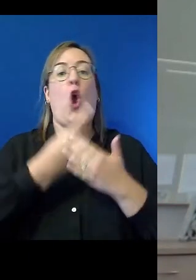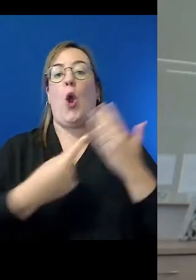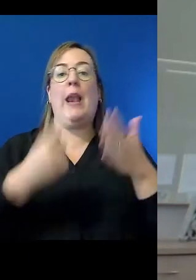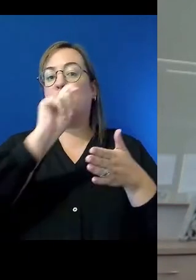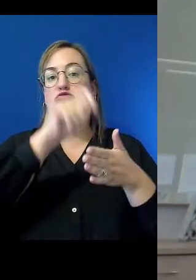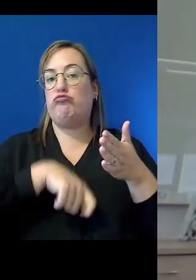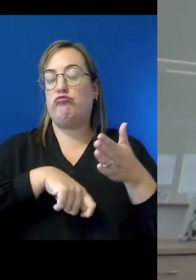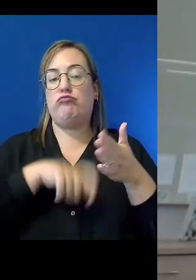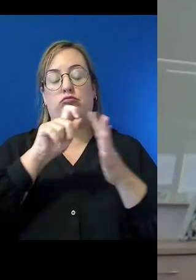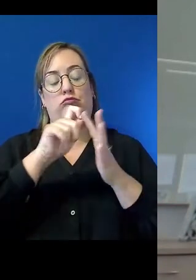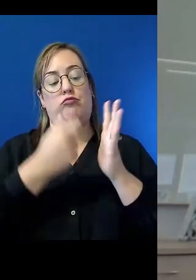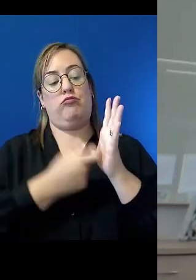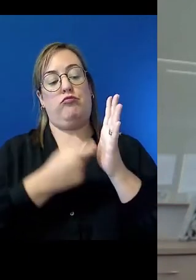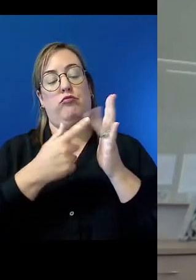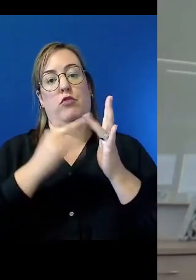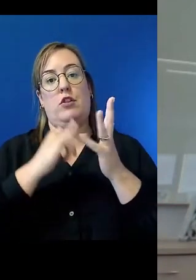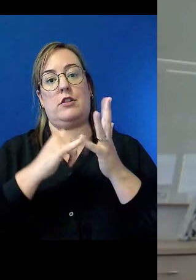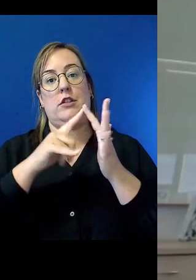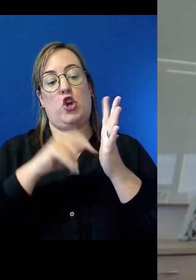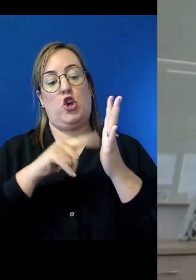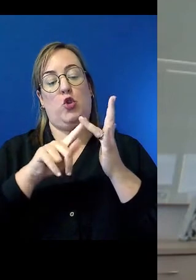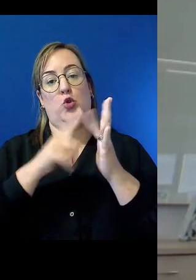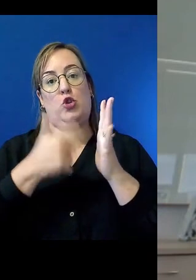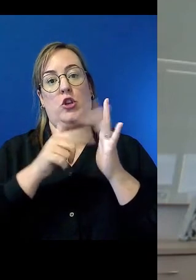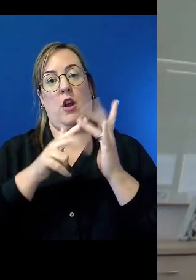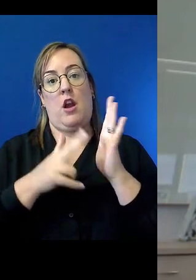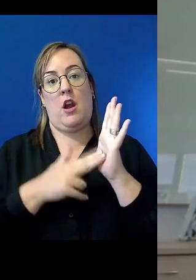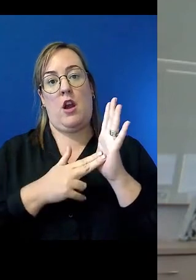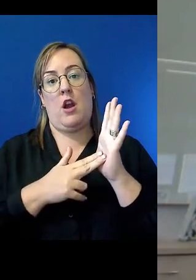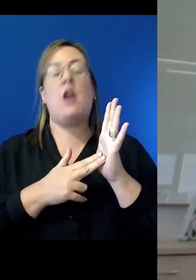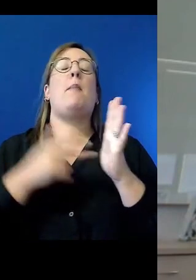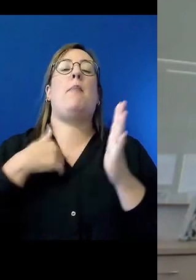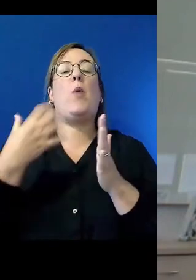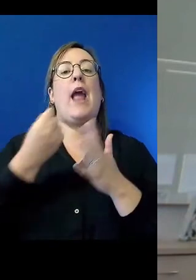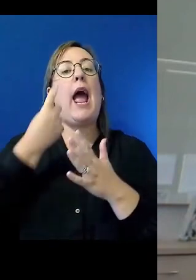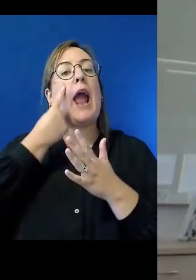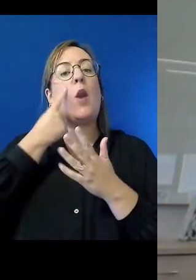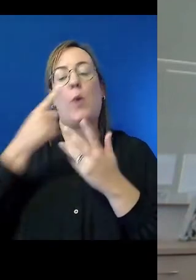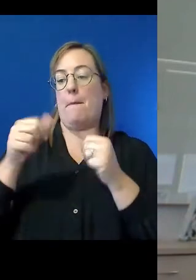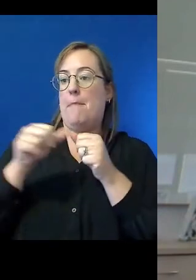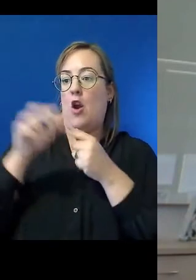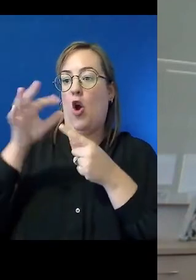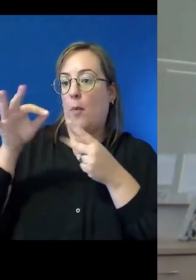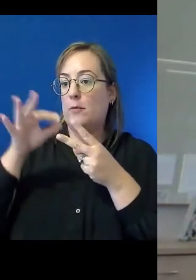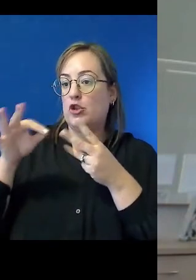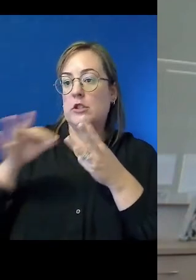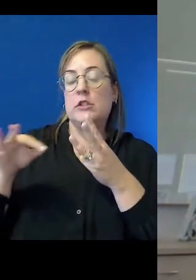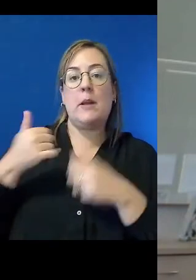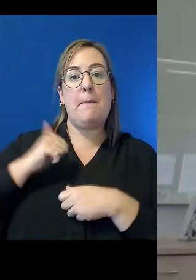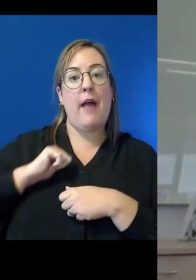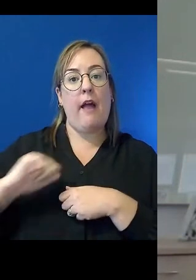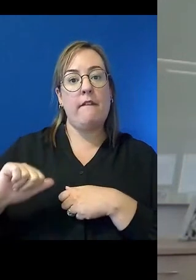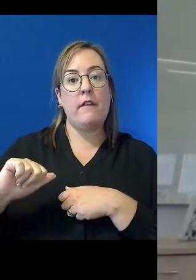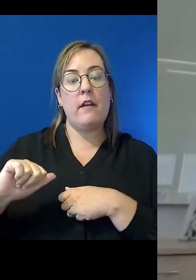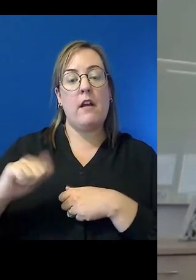we could have divert people into community organizations, look at better options in dealing with their behavior, looking at our prevention